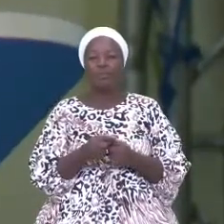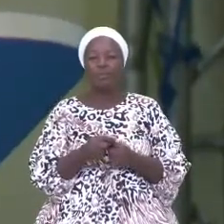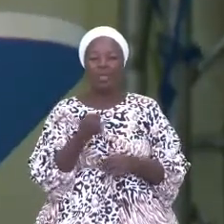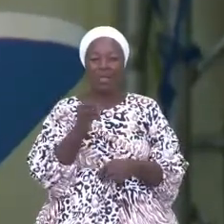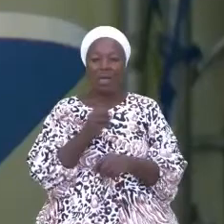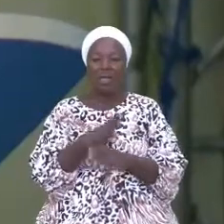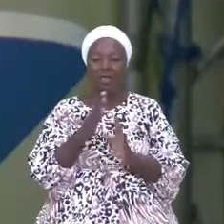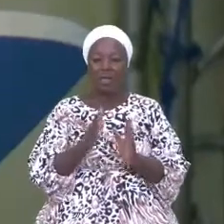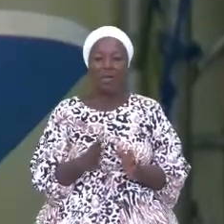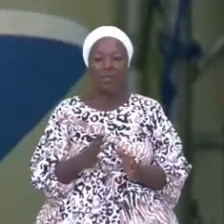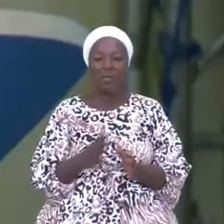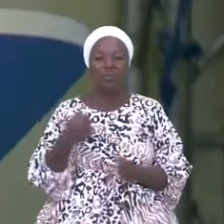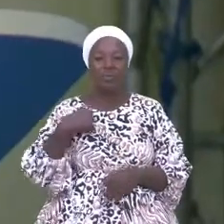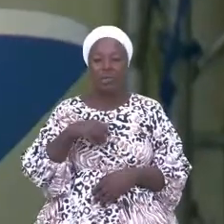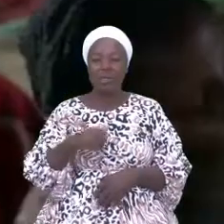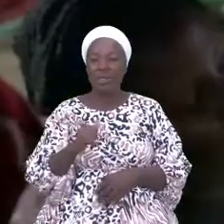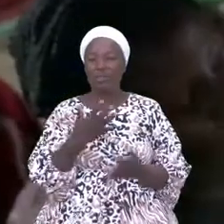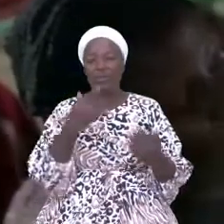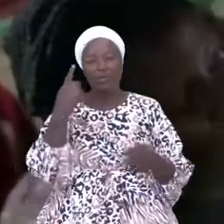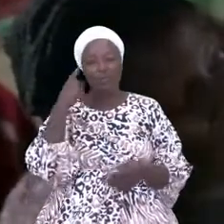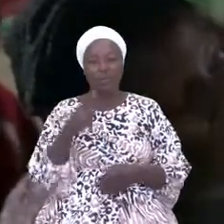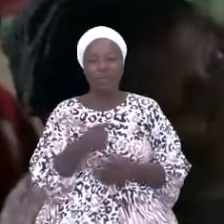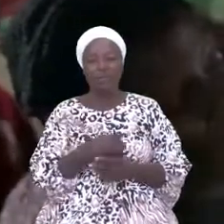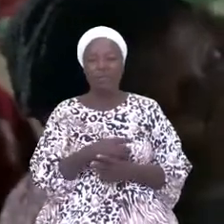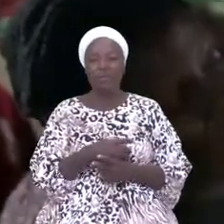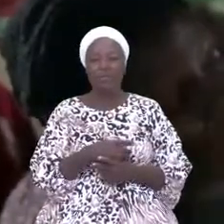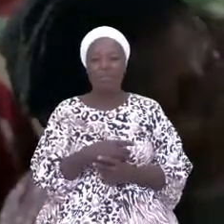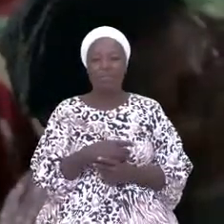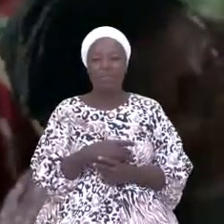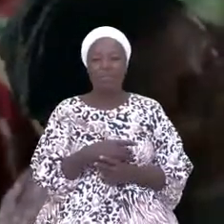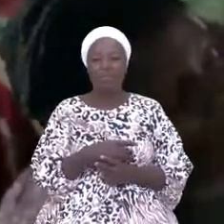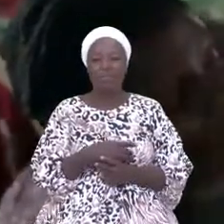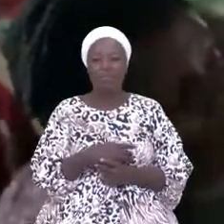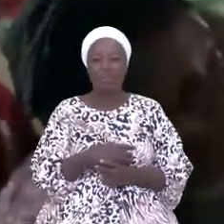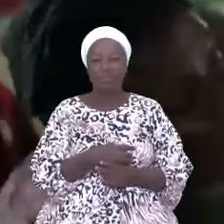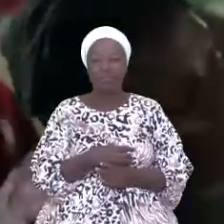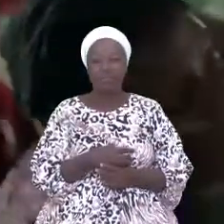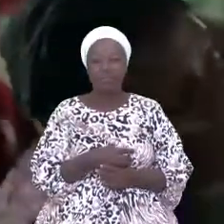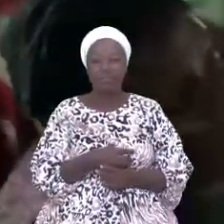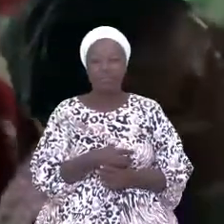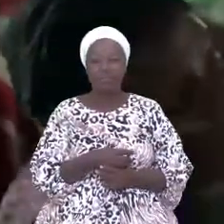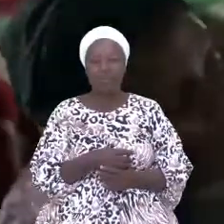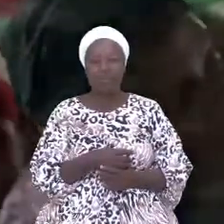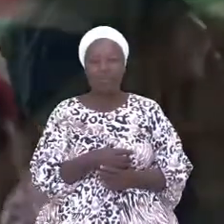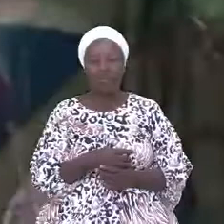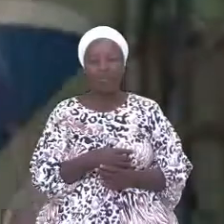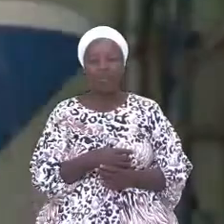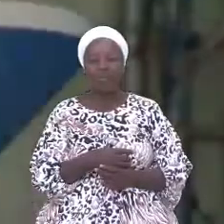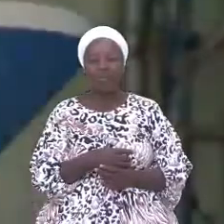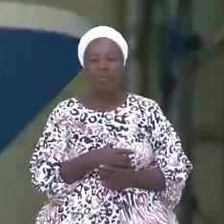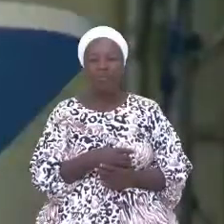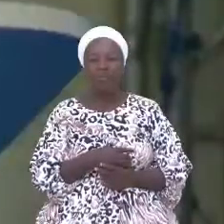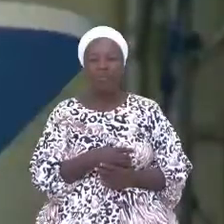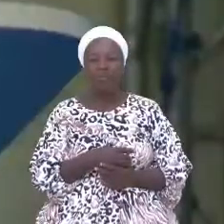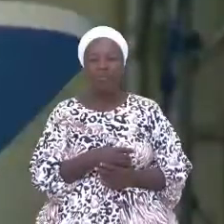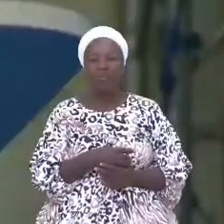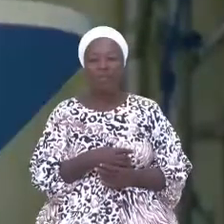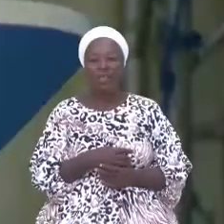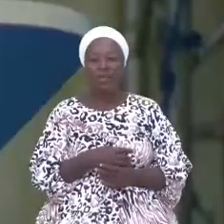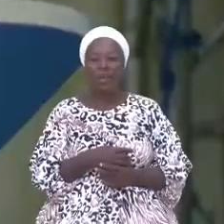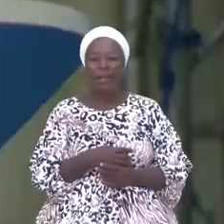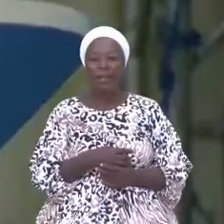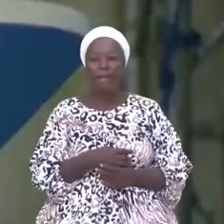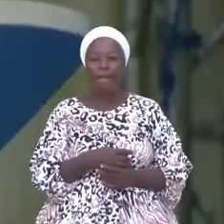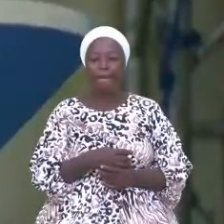Counselors, we are still waiting for you, please. If you are finished, just wave the flags